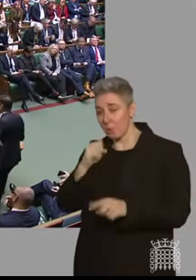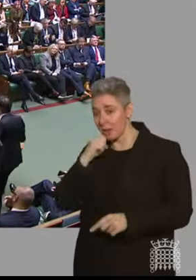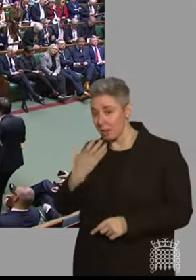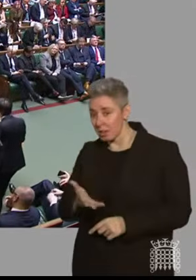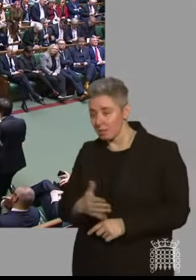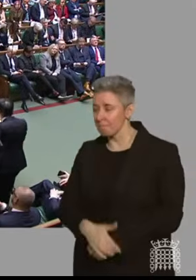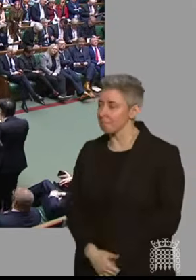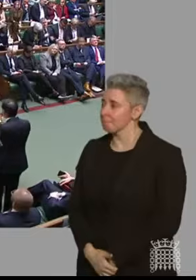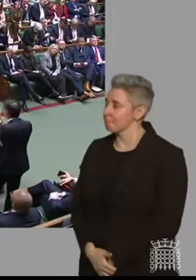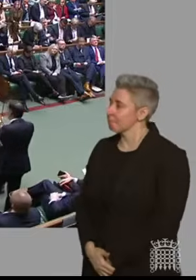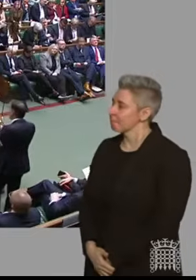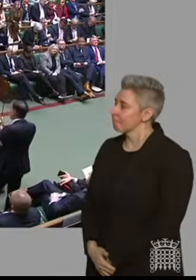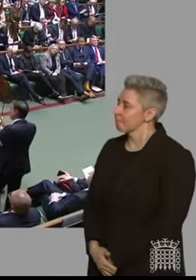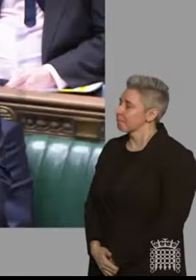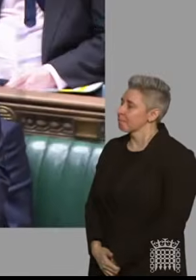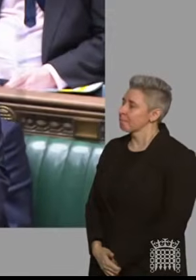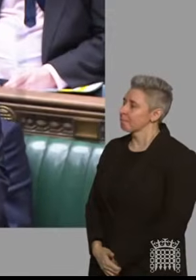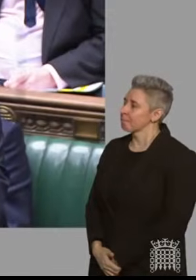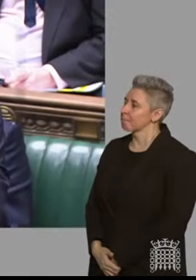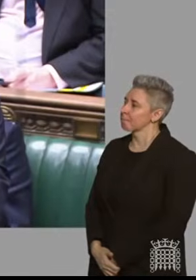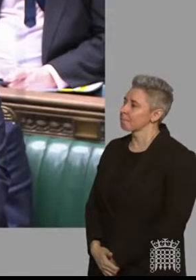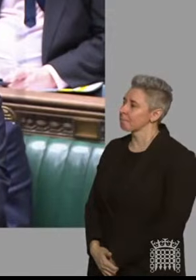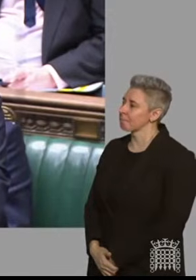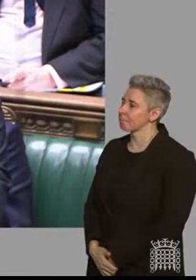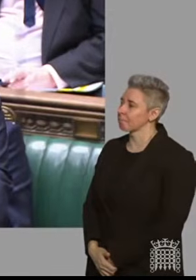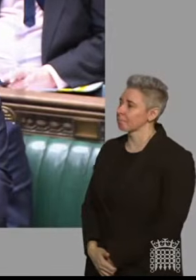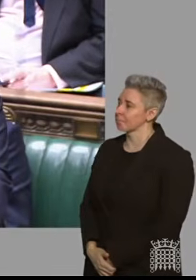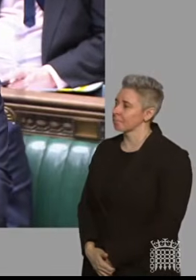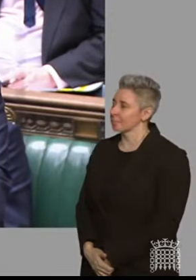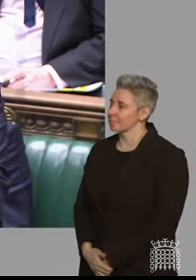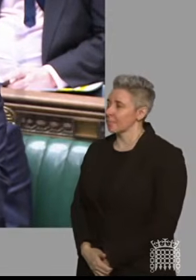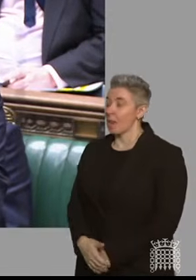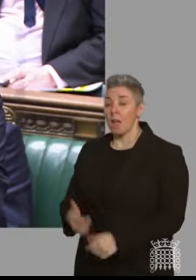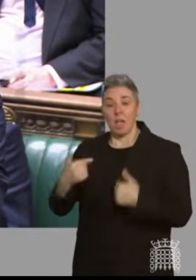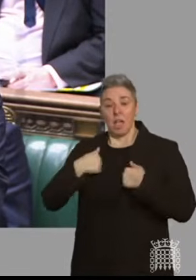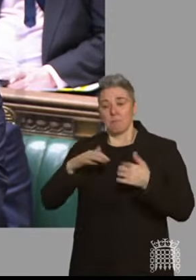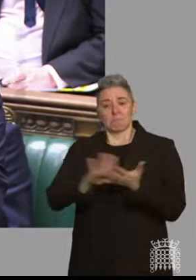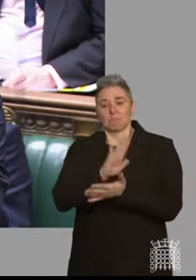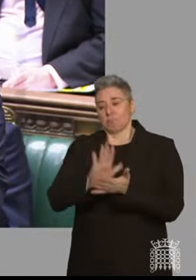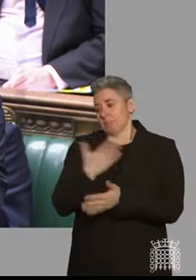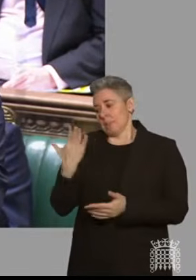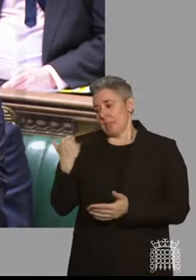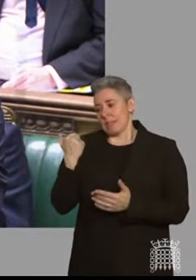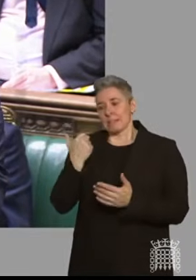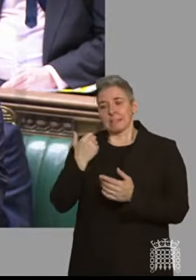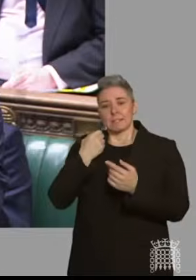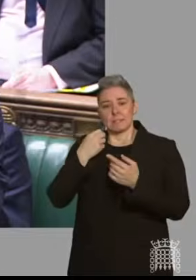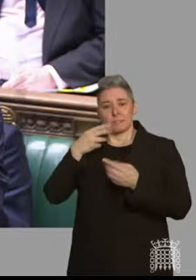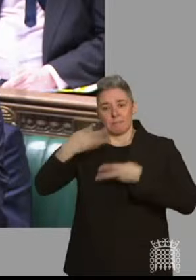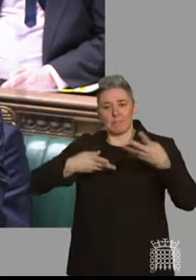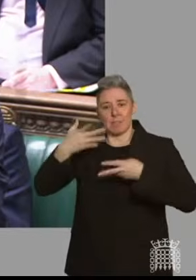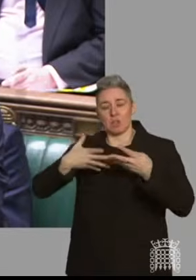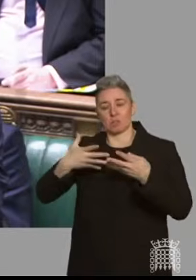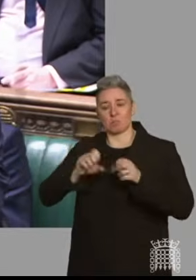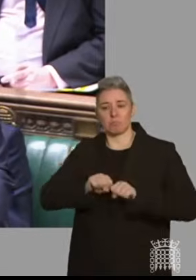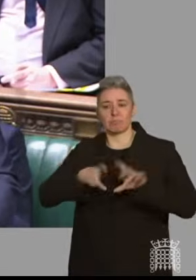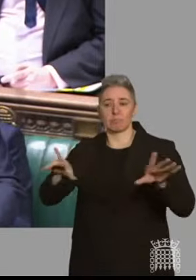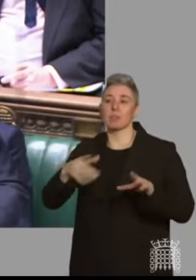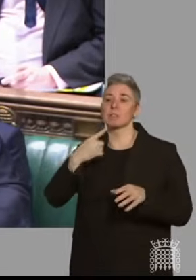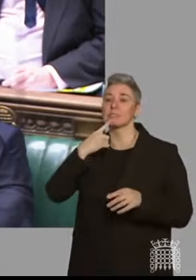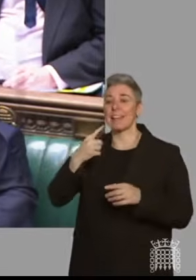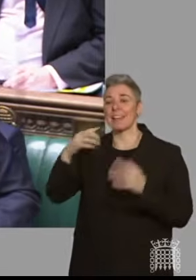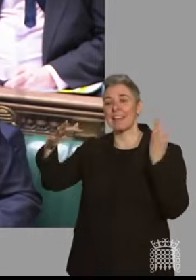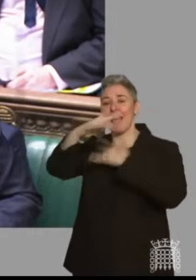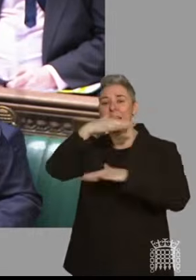latest published figures show that air pollution has reduced significantly since 2010, and partly due to our